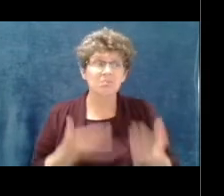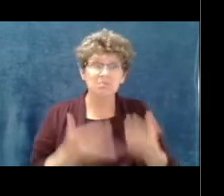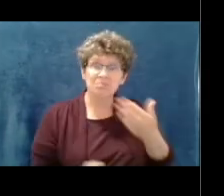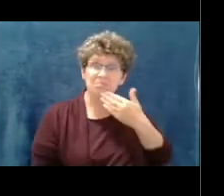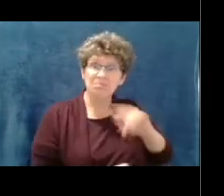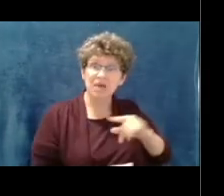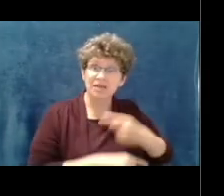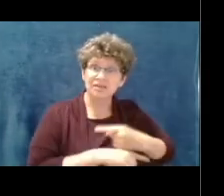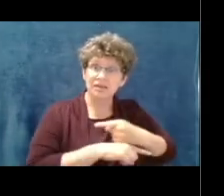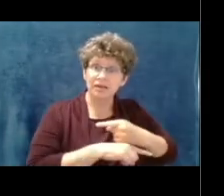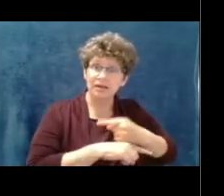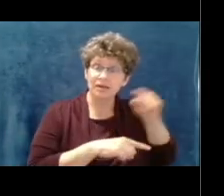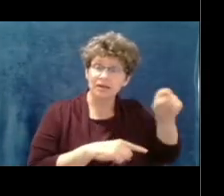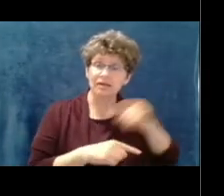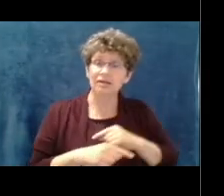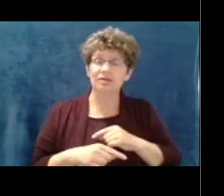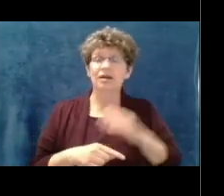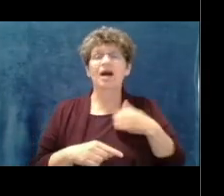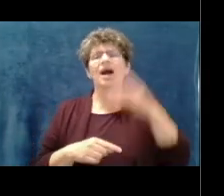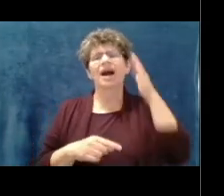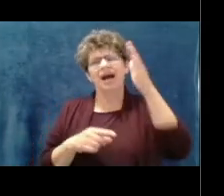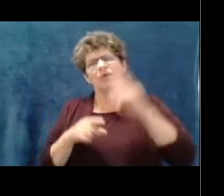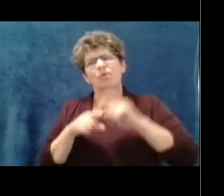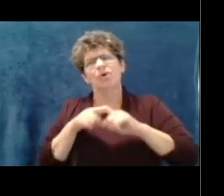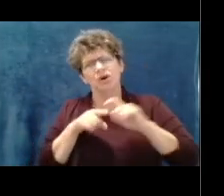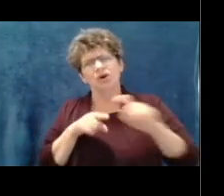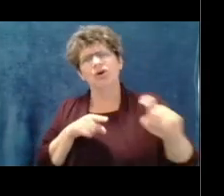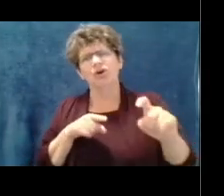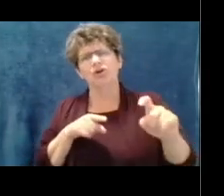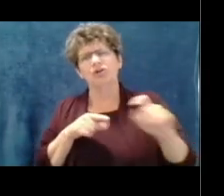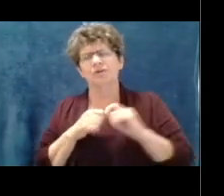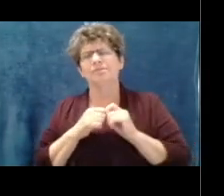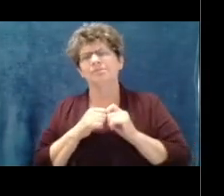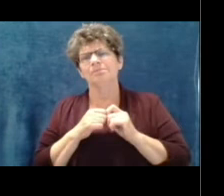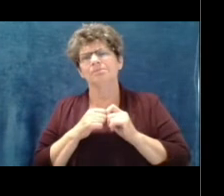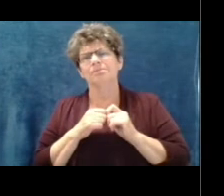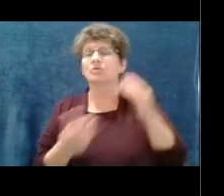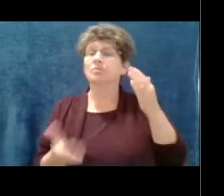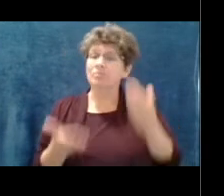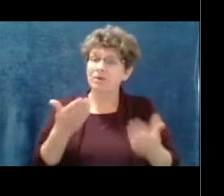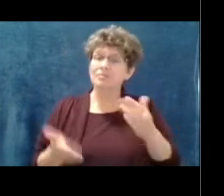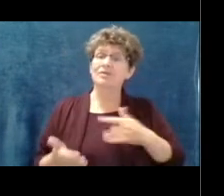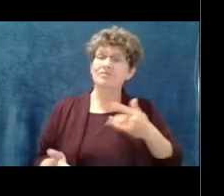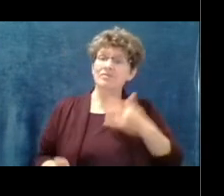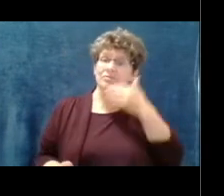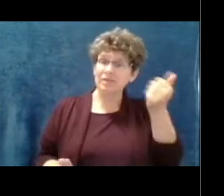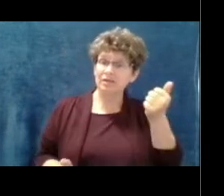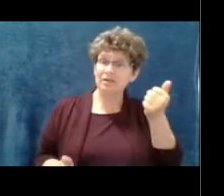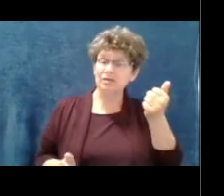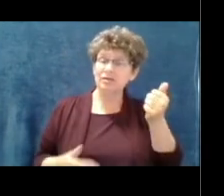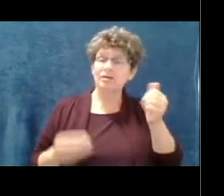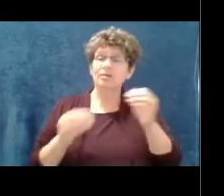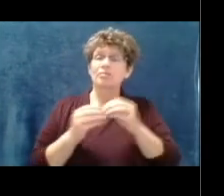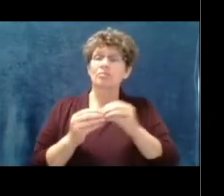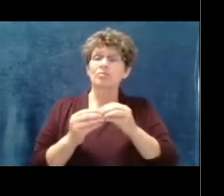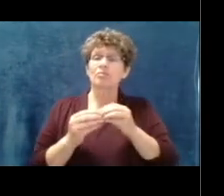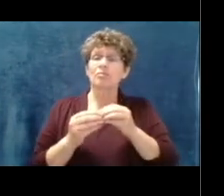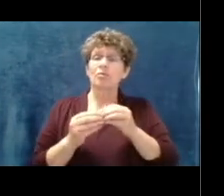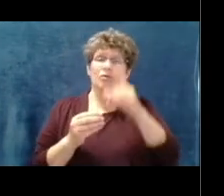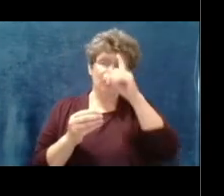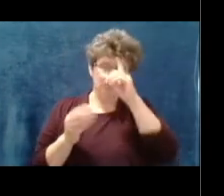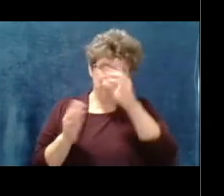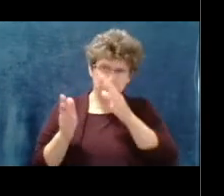maybe you'll feel a little better when you have those more rational thoughts, and maybe you will go out to the gym. And so the way we think about things is incredibly